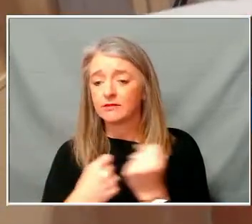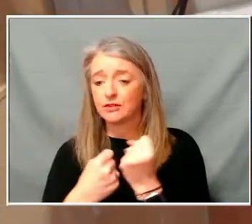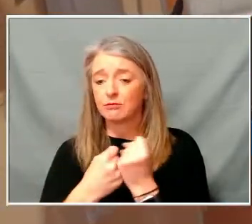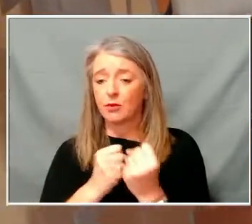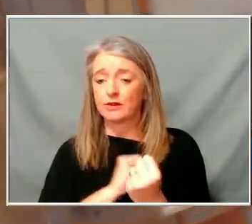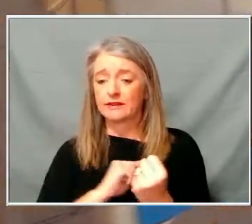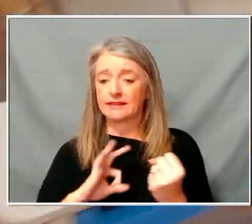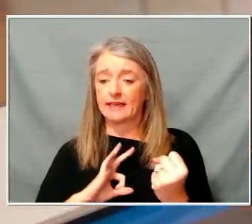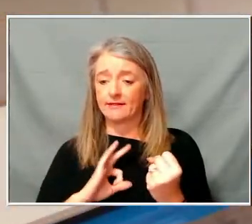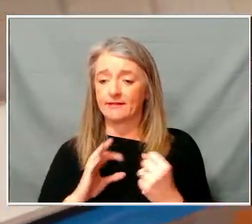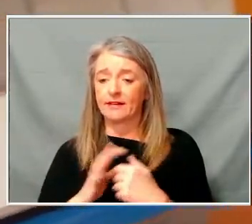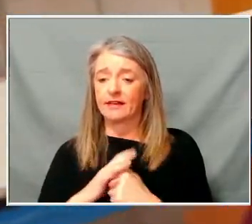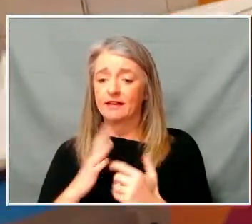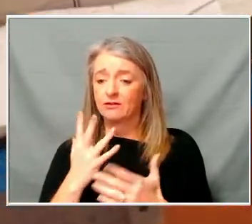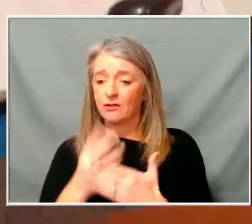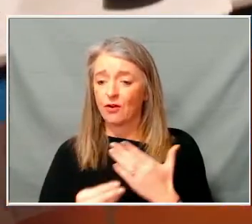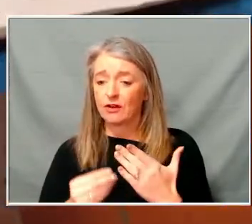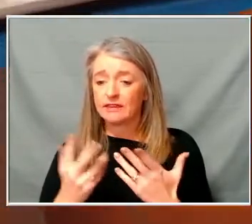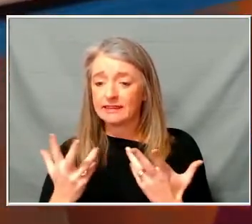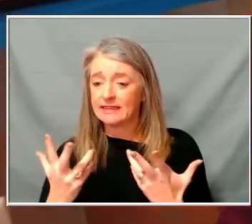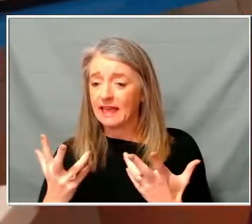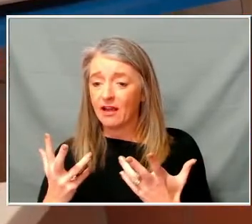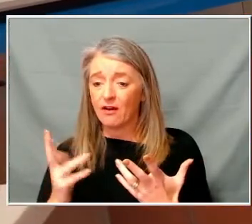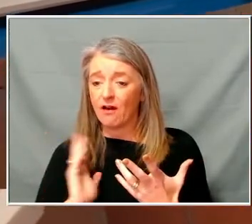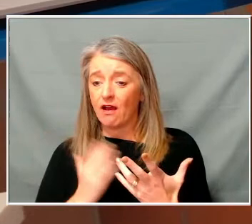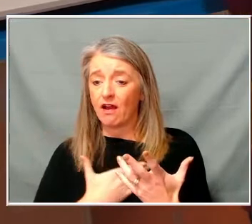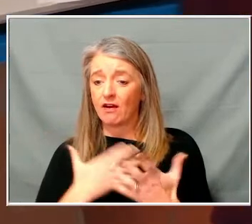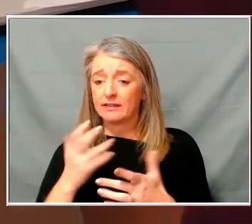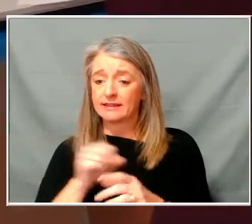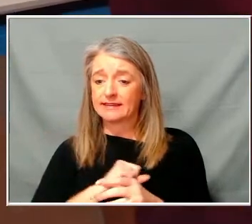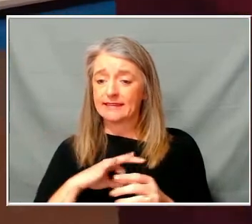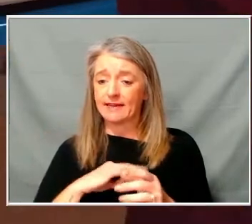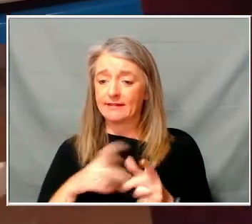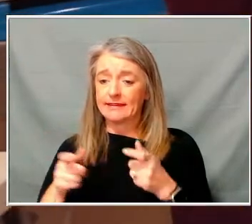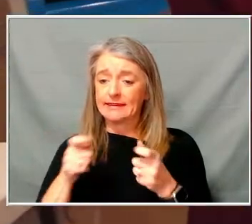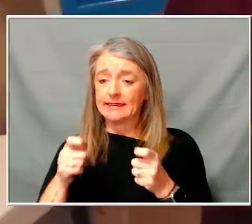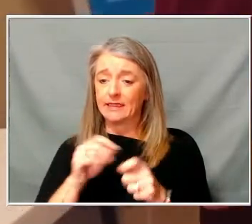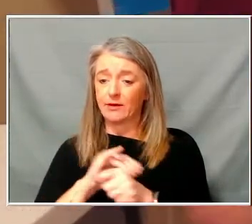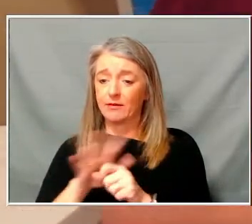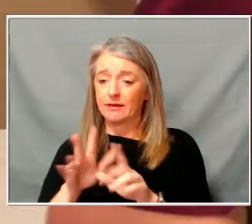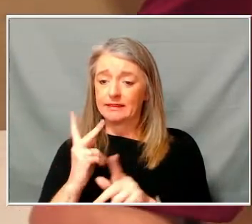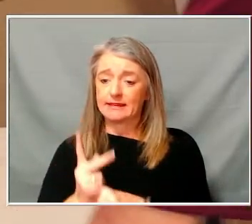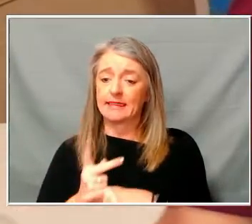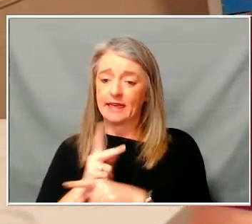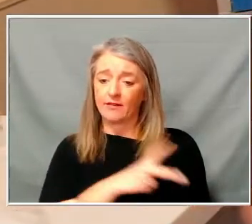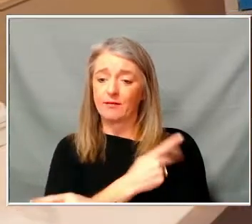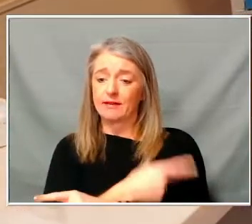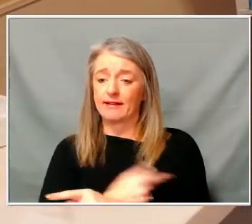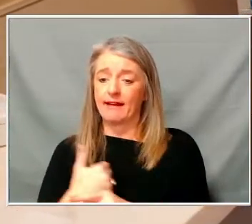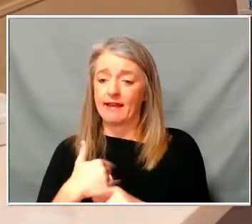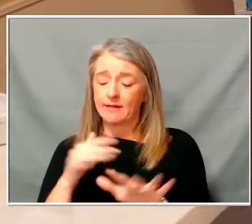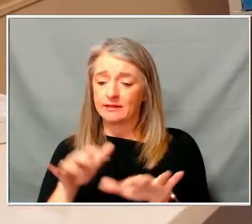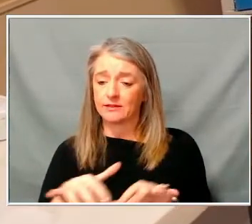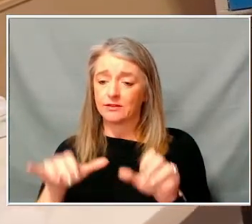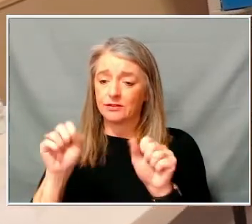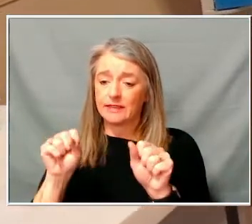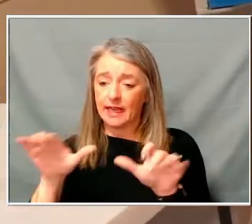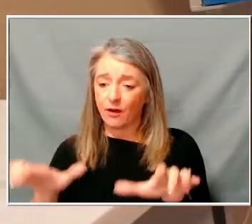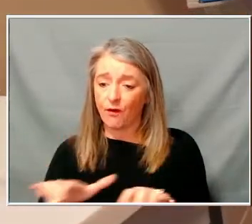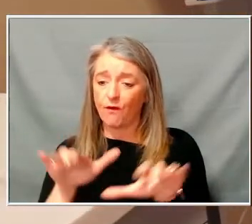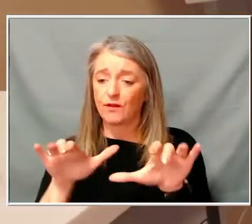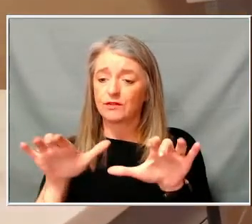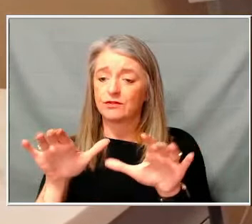they are gone, and now our staff, who is dealing with a pandemic and caring for our patients, is now having to fill those